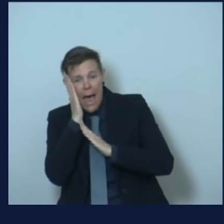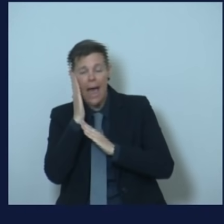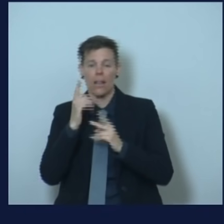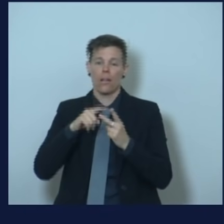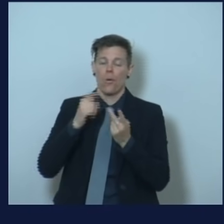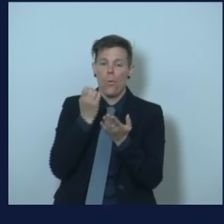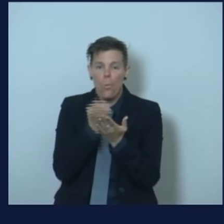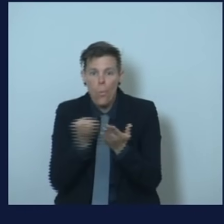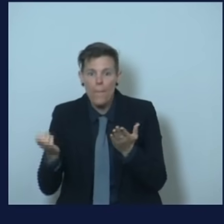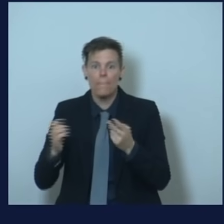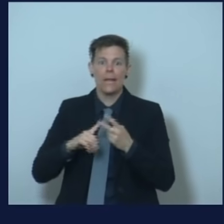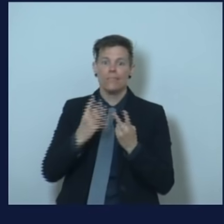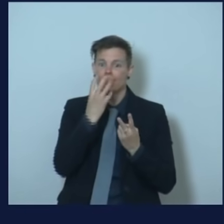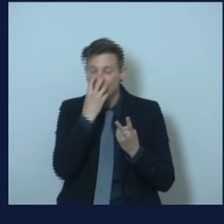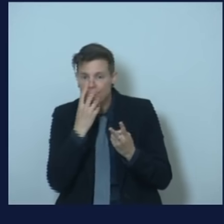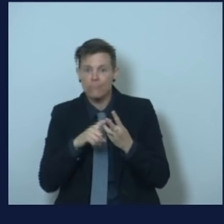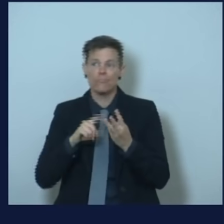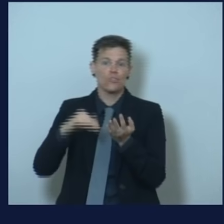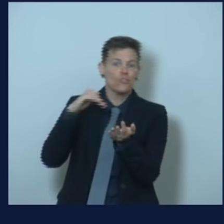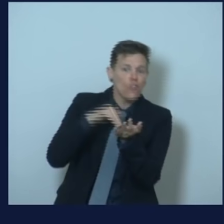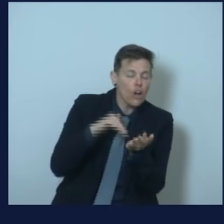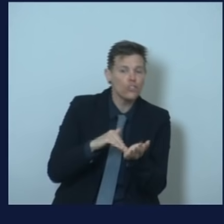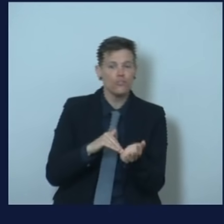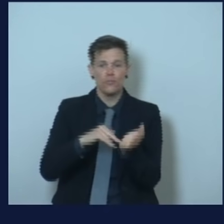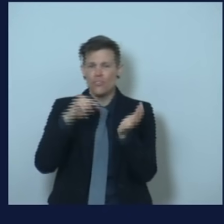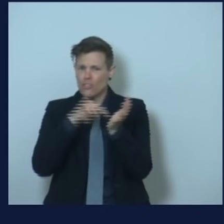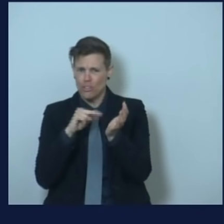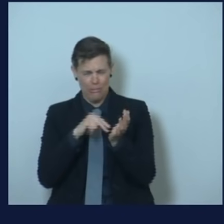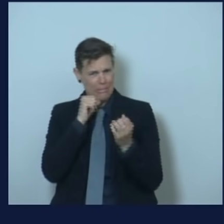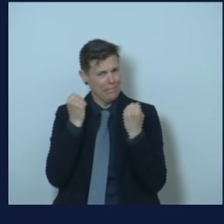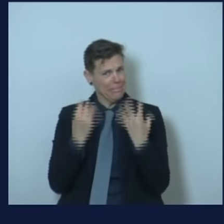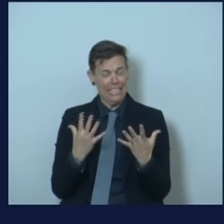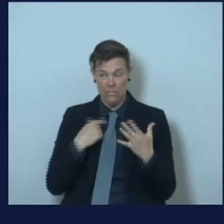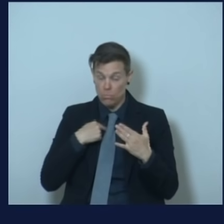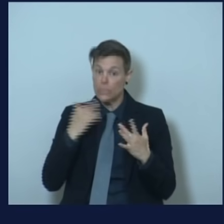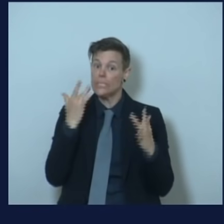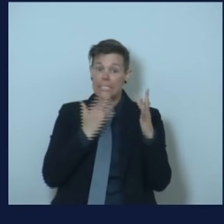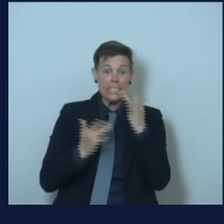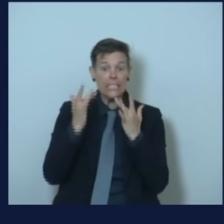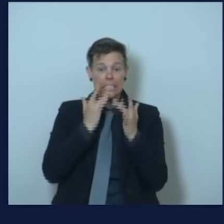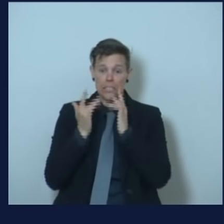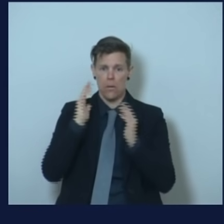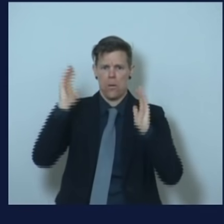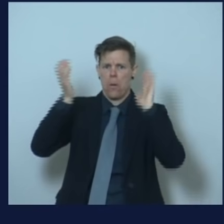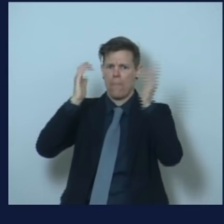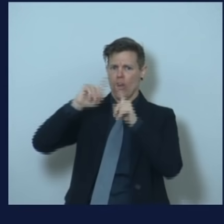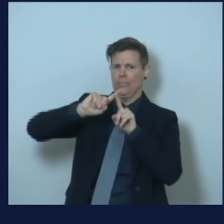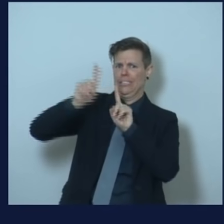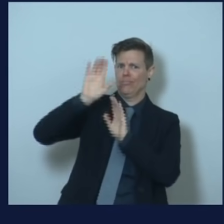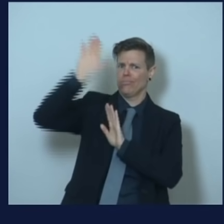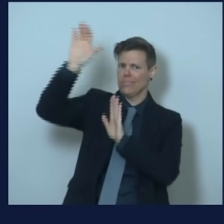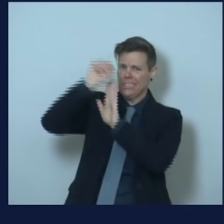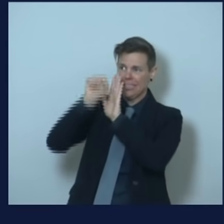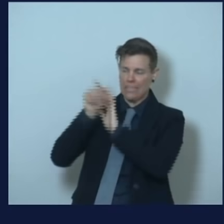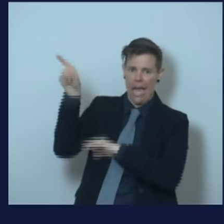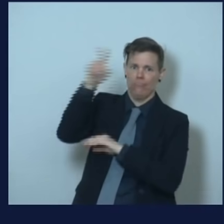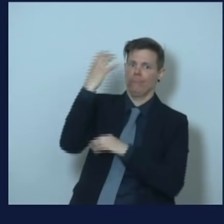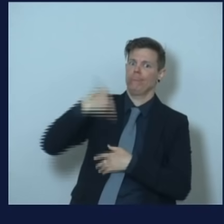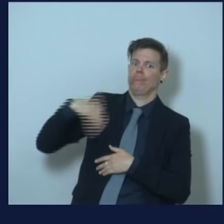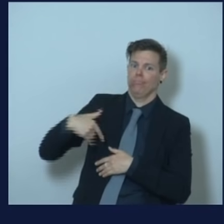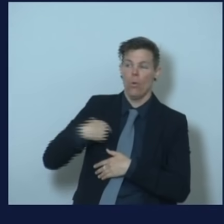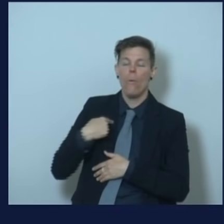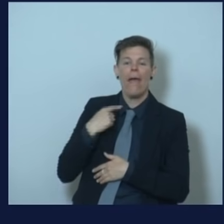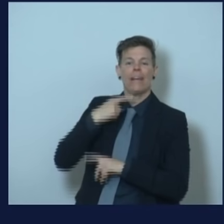hospital providers, and healthcare providers per capita in the nation. We have about half as much